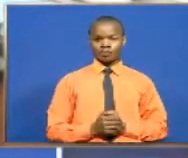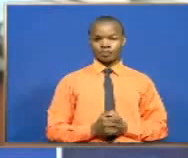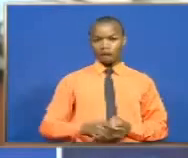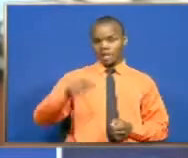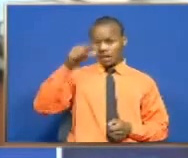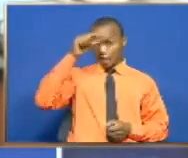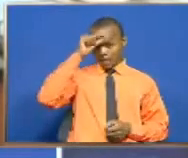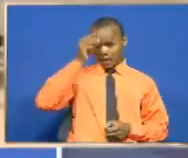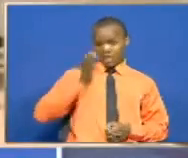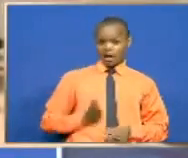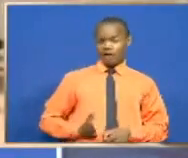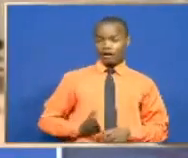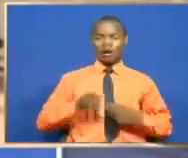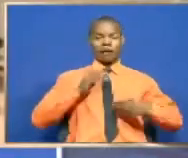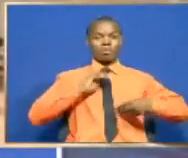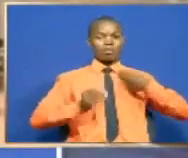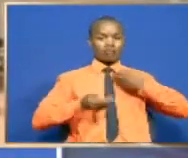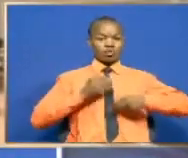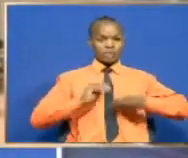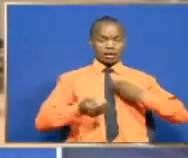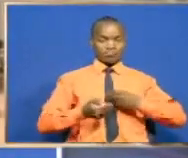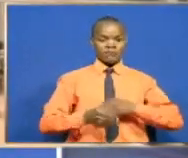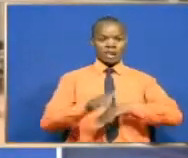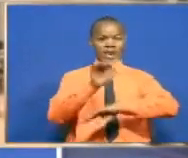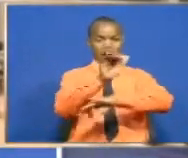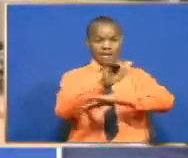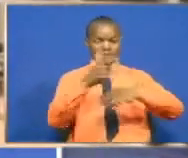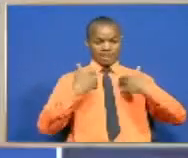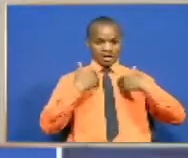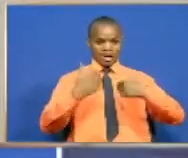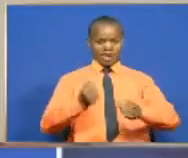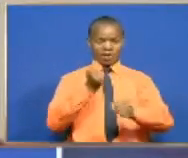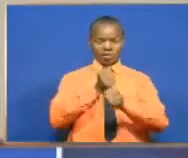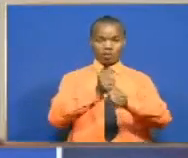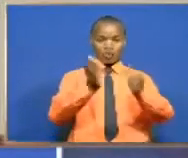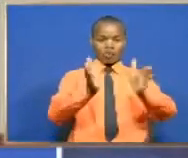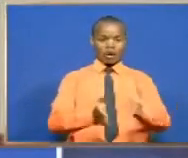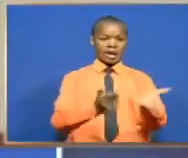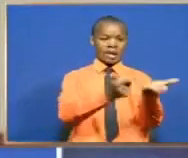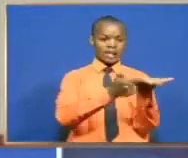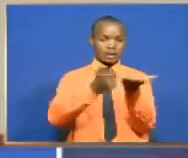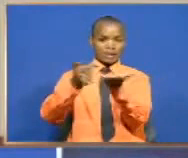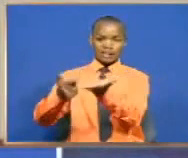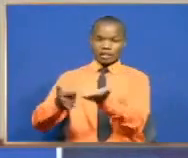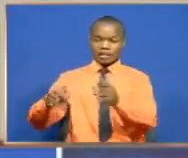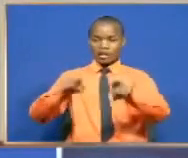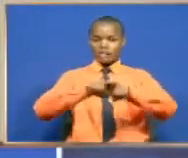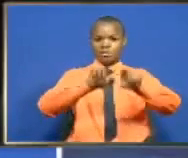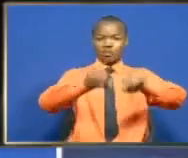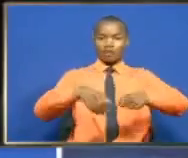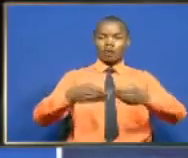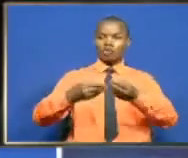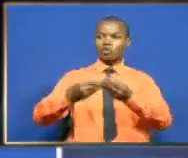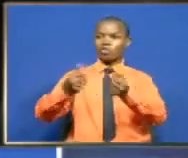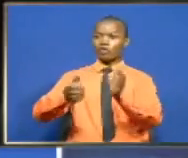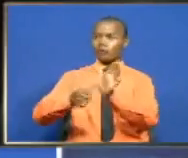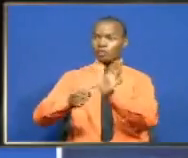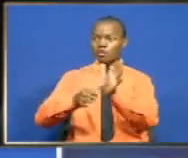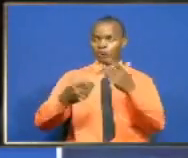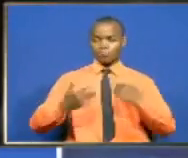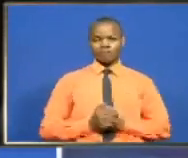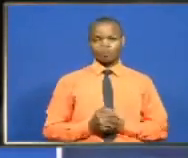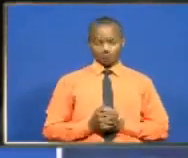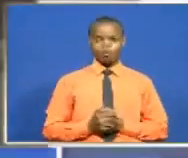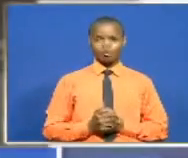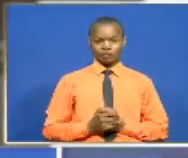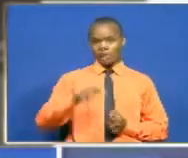Boss Sospeter Ojaamong is calling for dialogue between health workers and his administration to avert a looming health crisis. Ojaamong